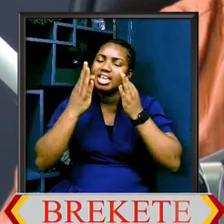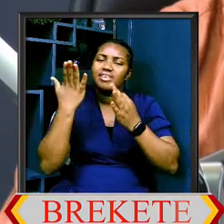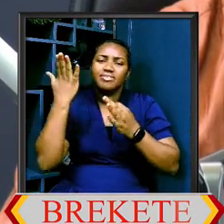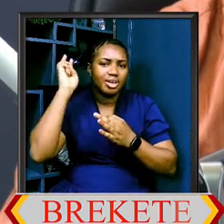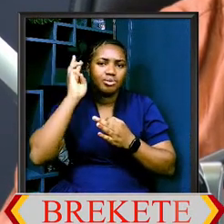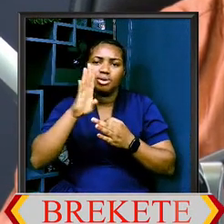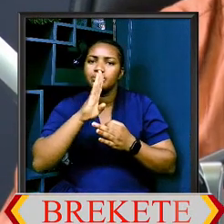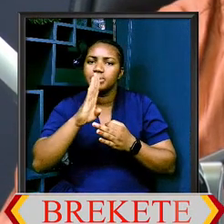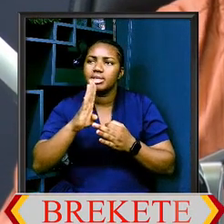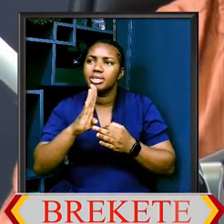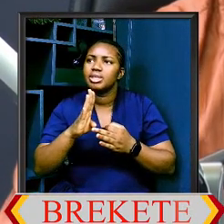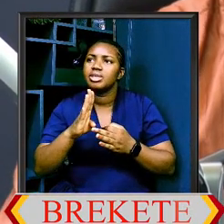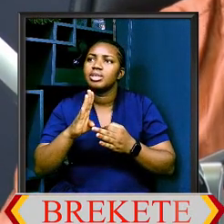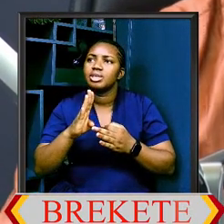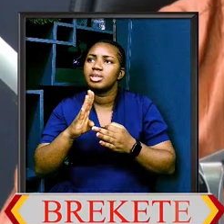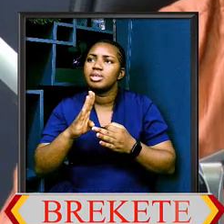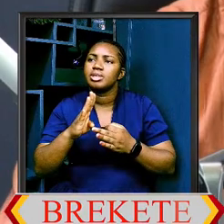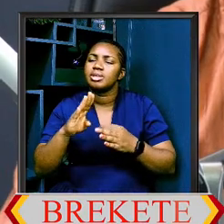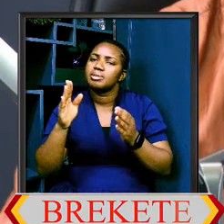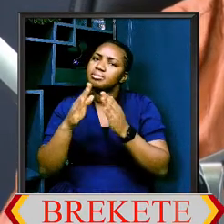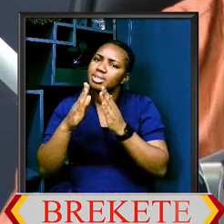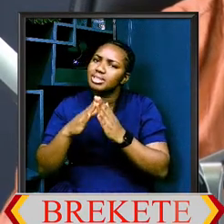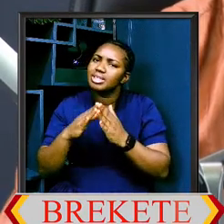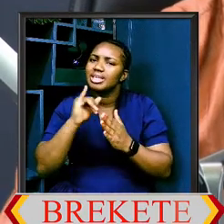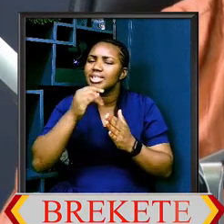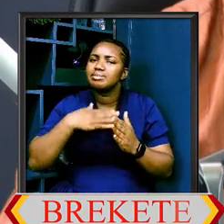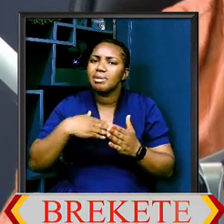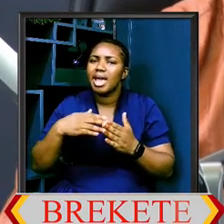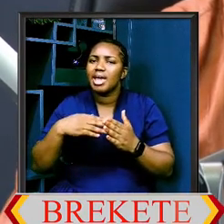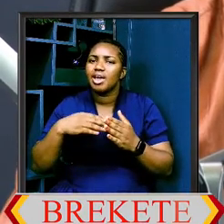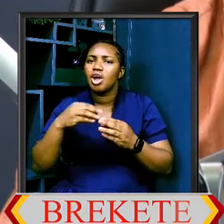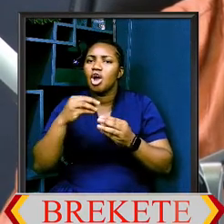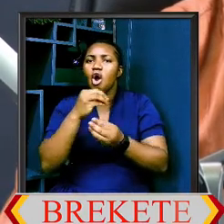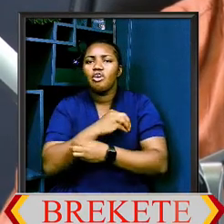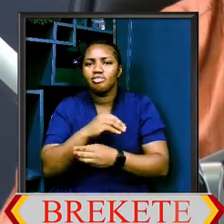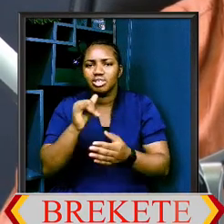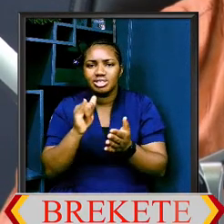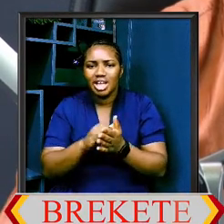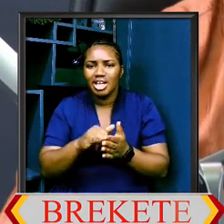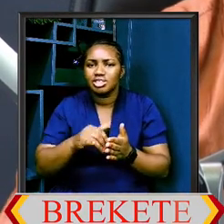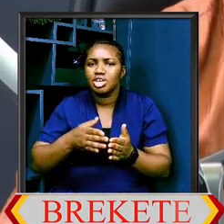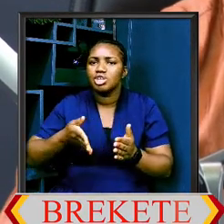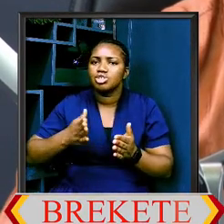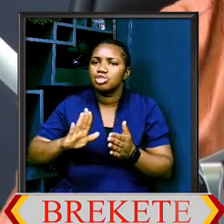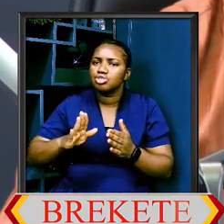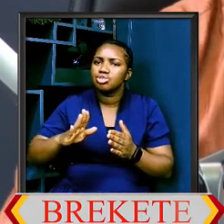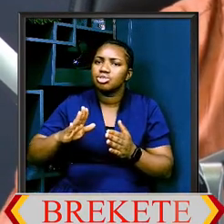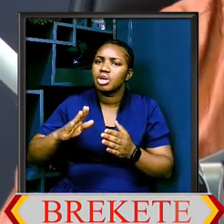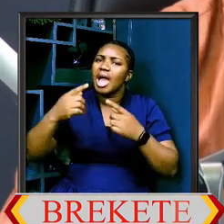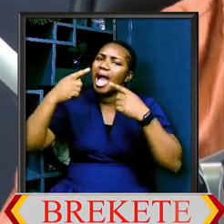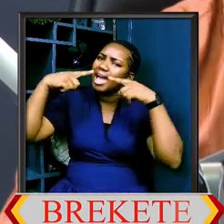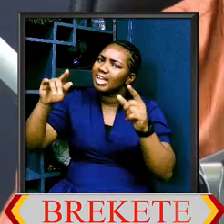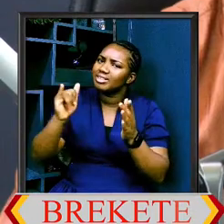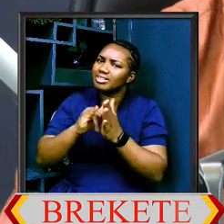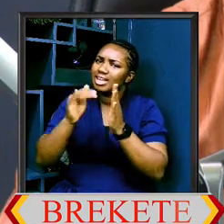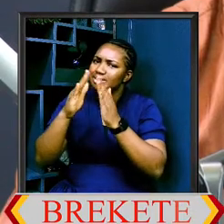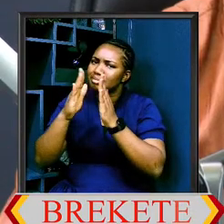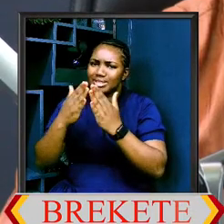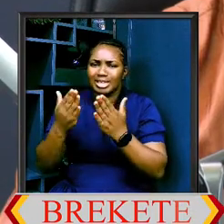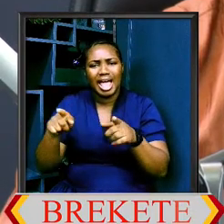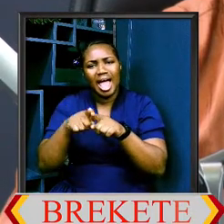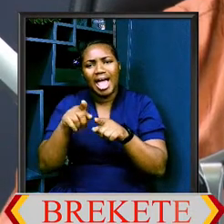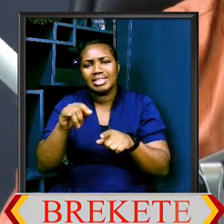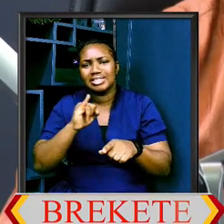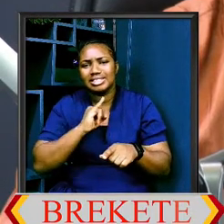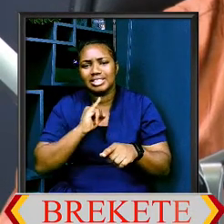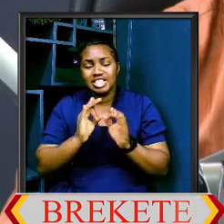will be meeting, it's in my office, we're supposed to be air the meeting. And me, I'll be hearing the meeting as if I'm an Okada man in the village, when I was in my village. He